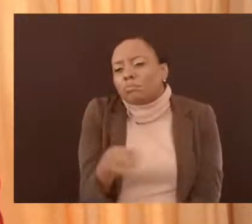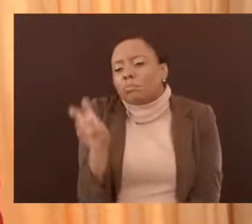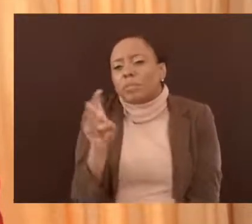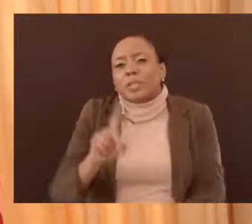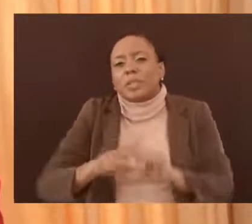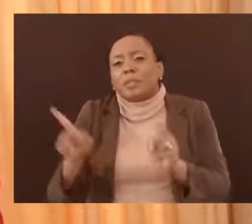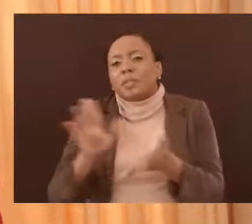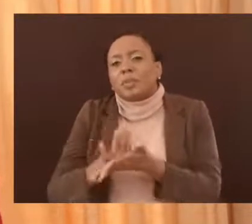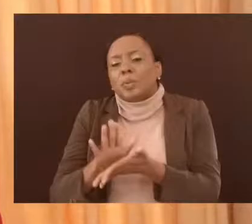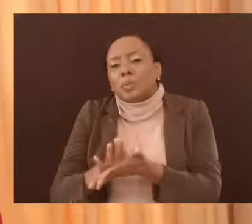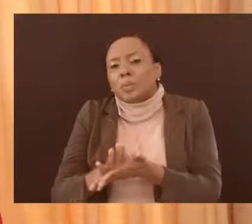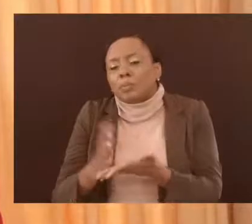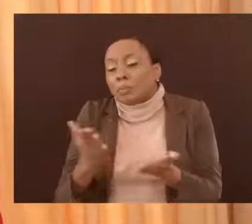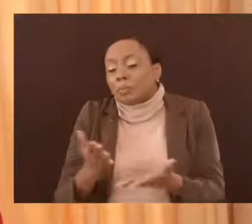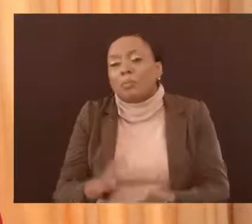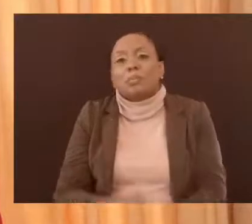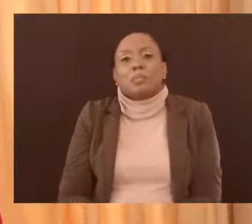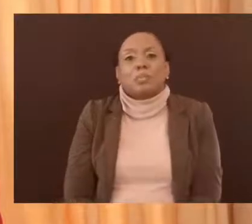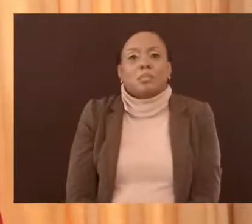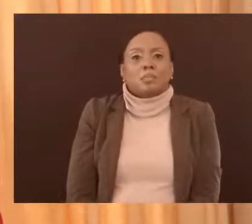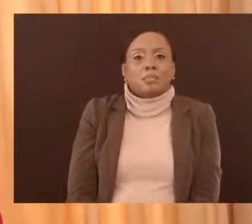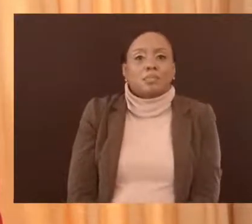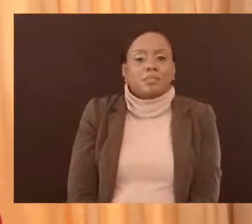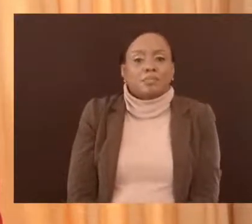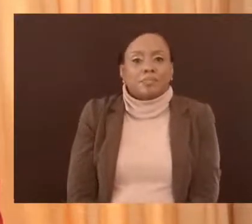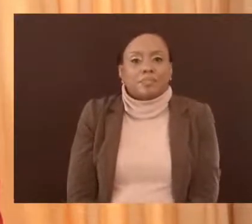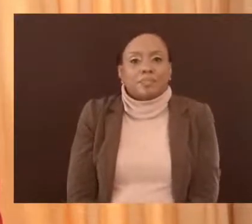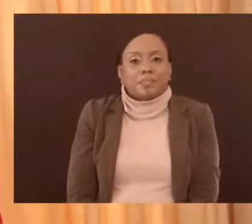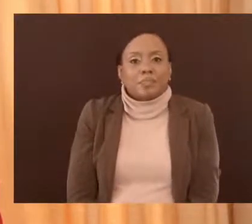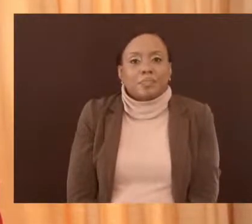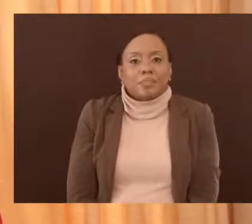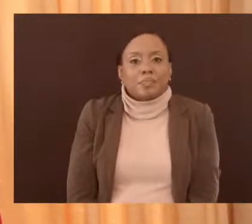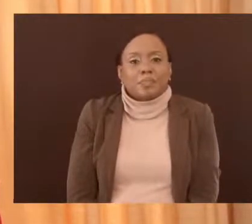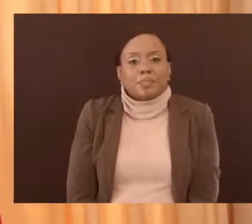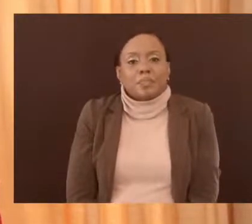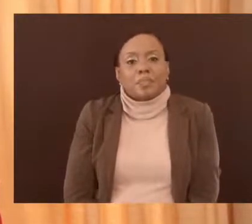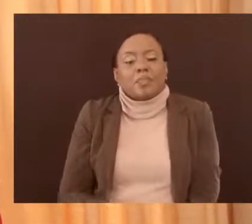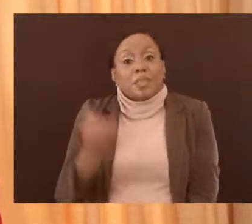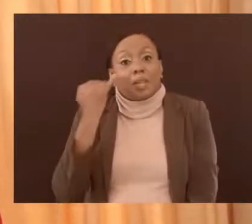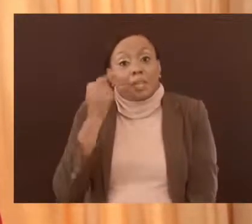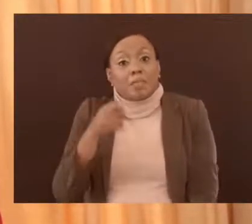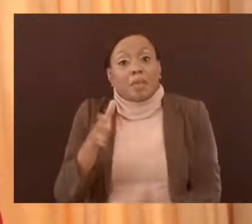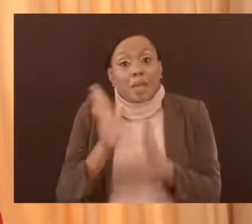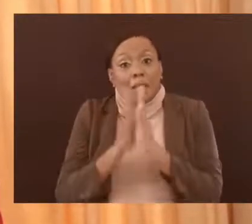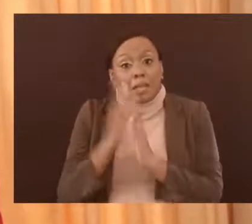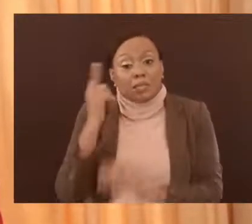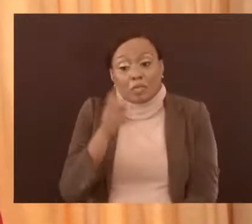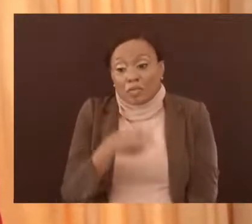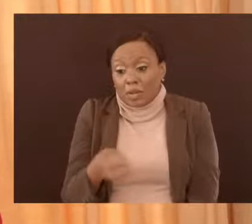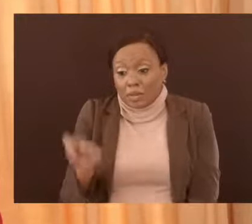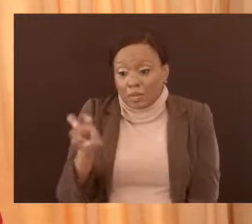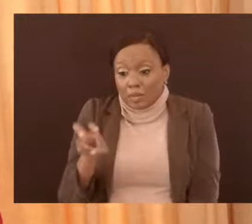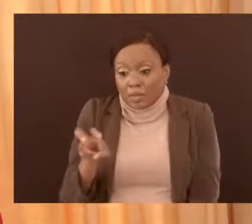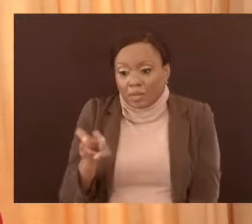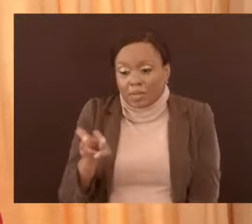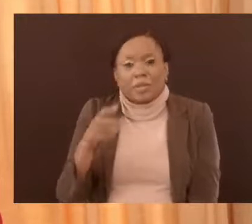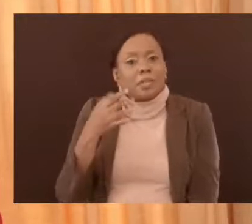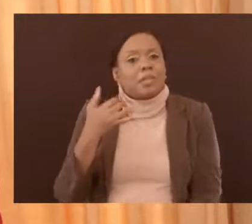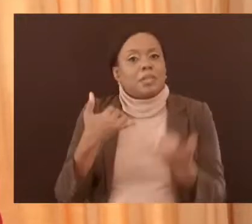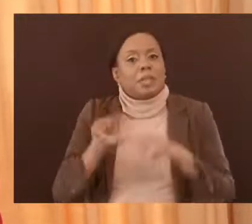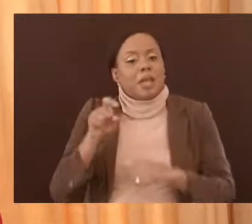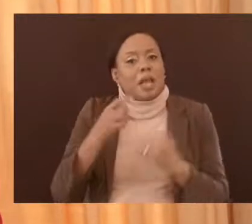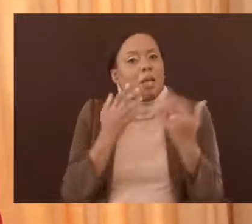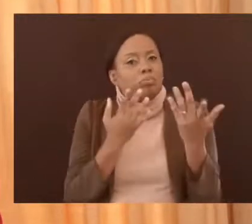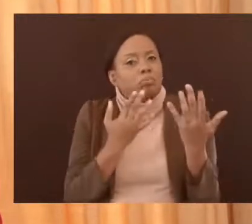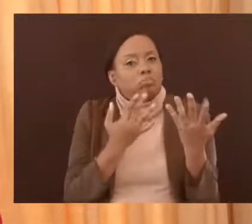me reiterate that it is not a done deal once you submit the request for the transfer, because the truth is it depends